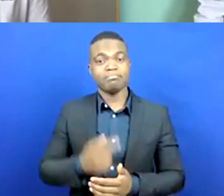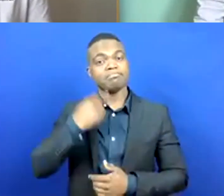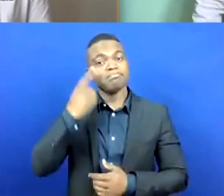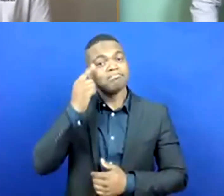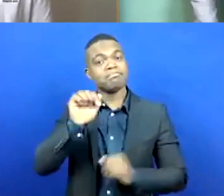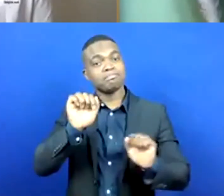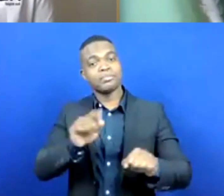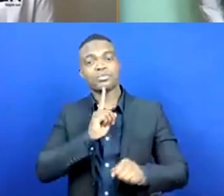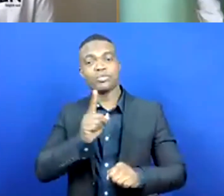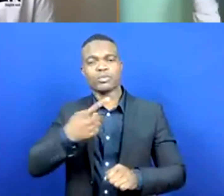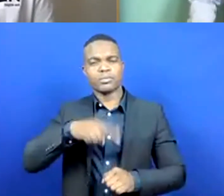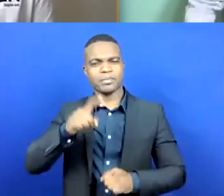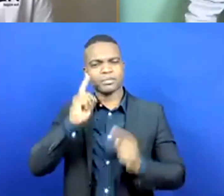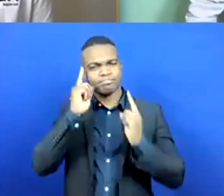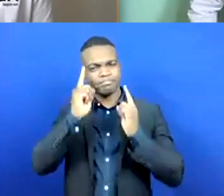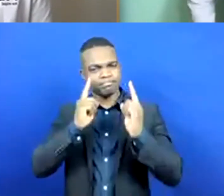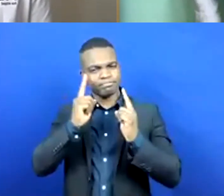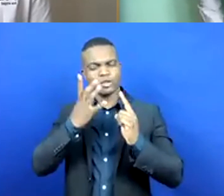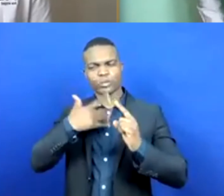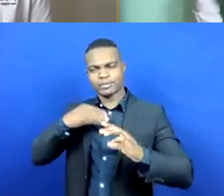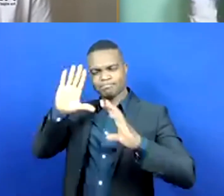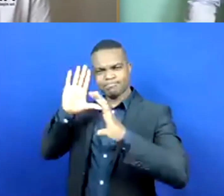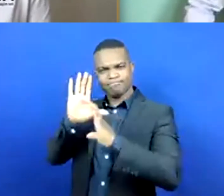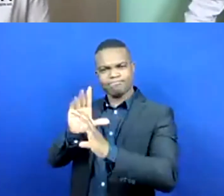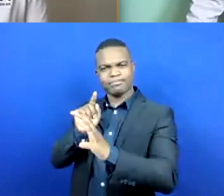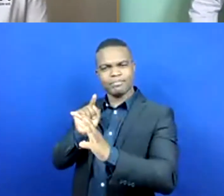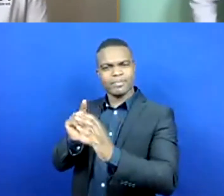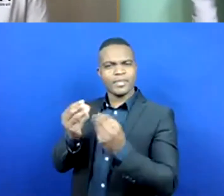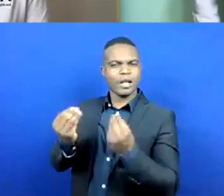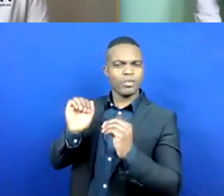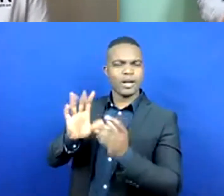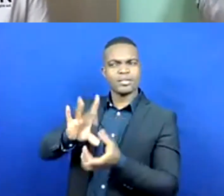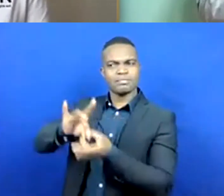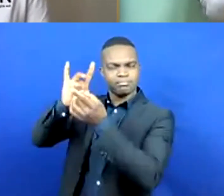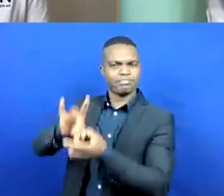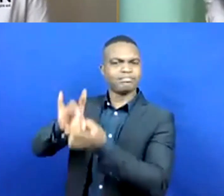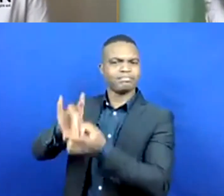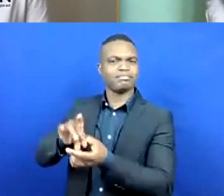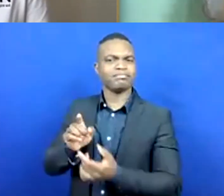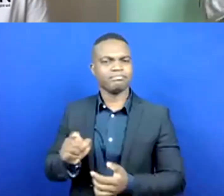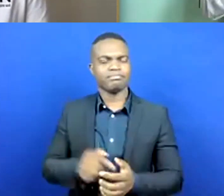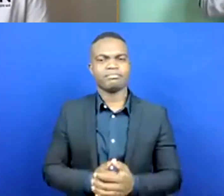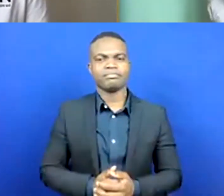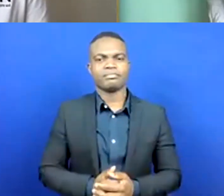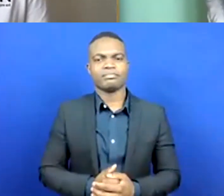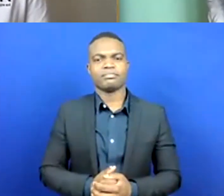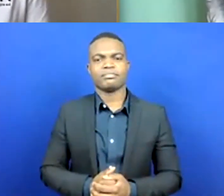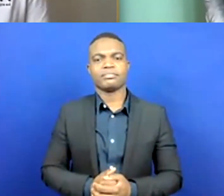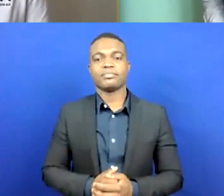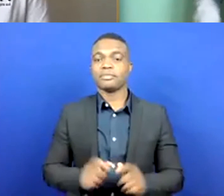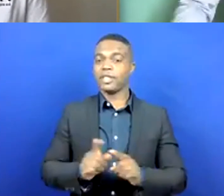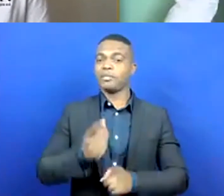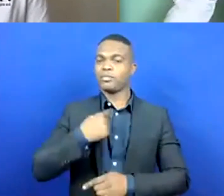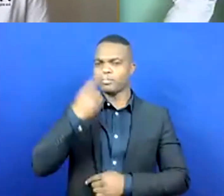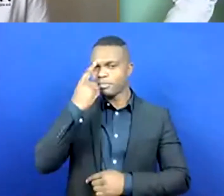think maybe the last question, just so that we have a time for a break before our next sessions. And we're going to show a little video after this